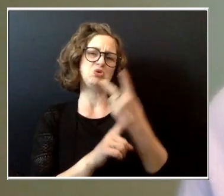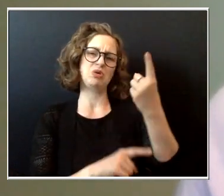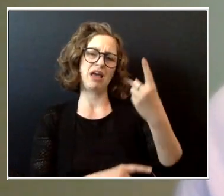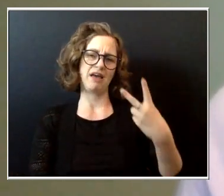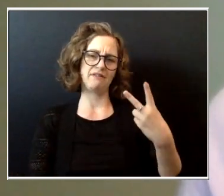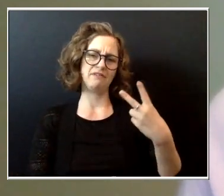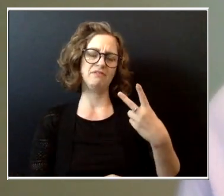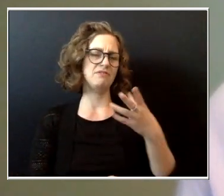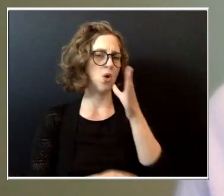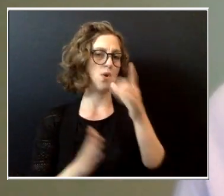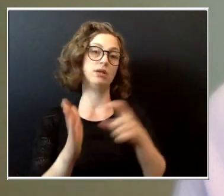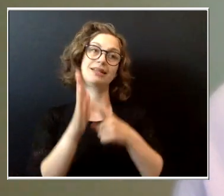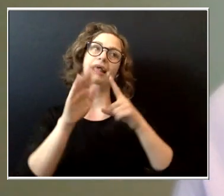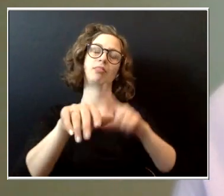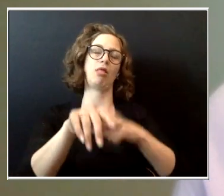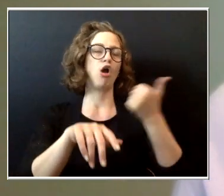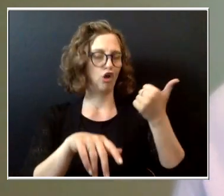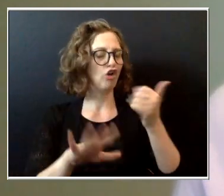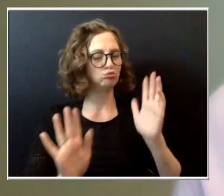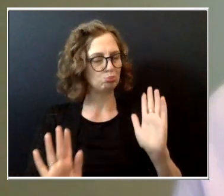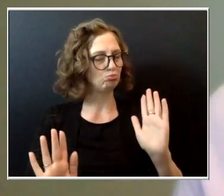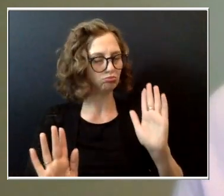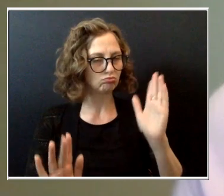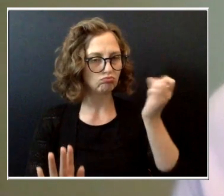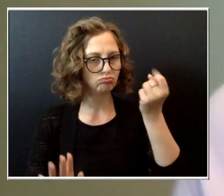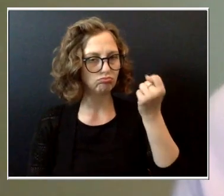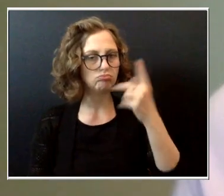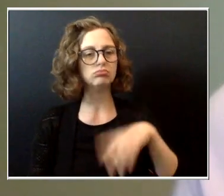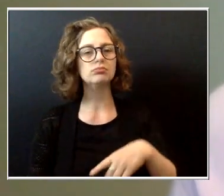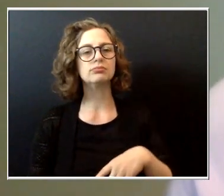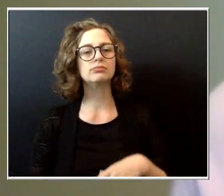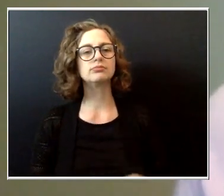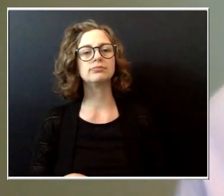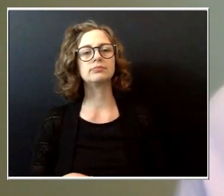I understand. And